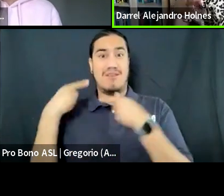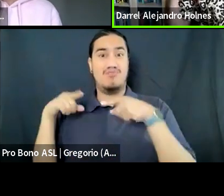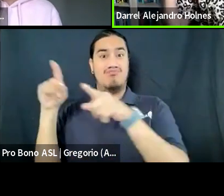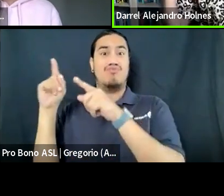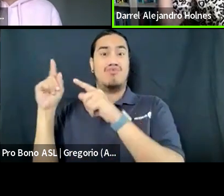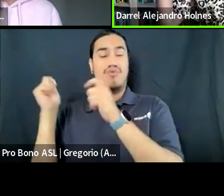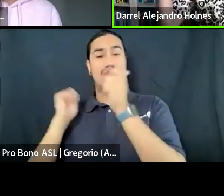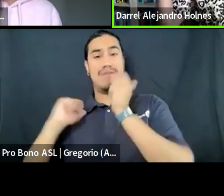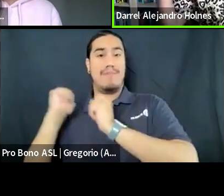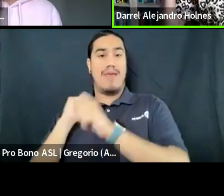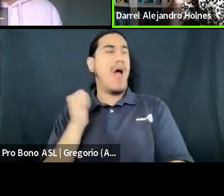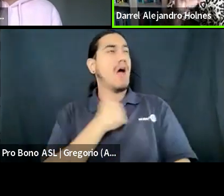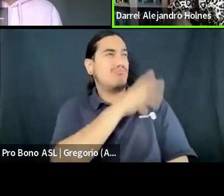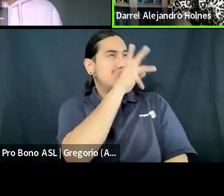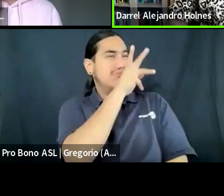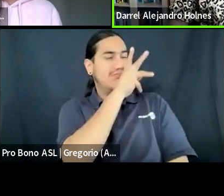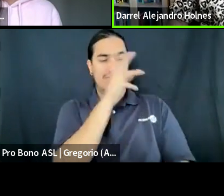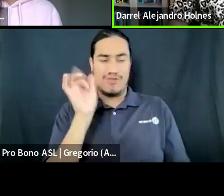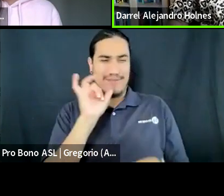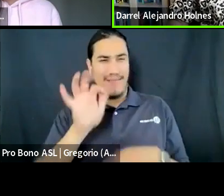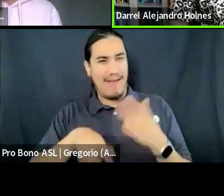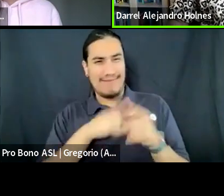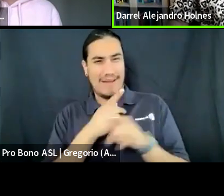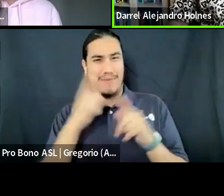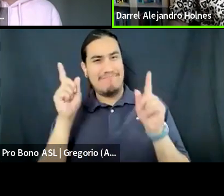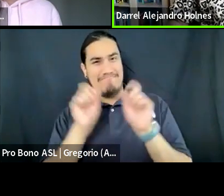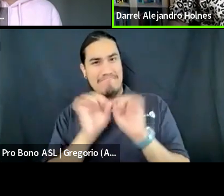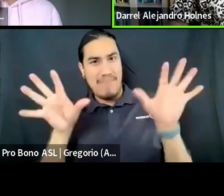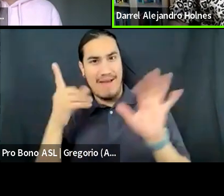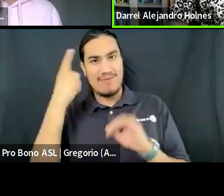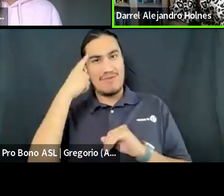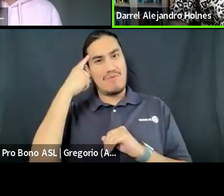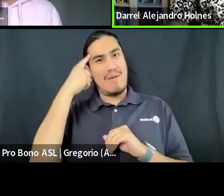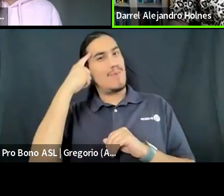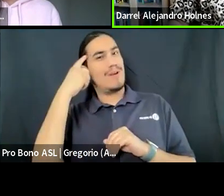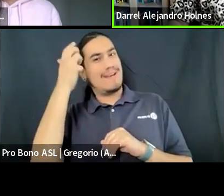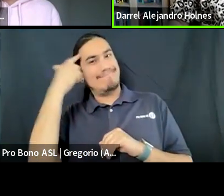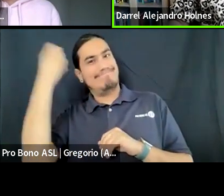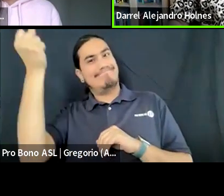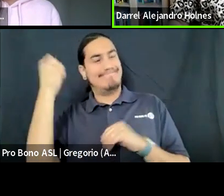had one of those like magical memories that children sometimes have. And